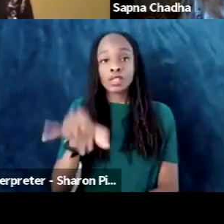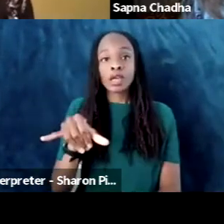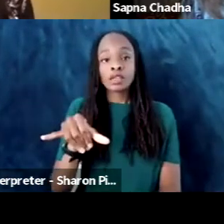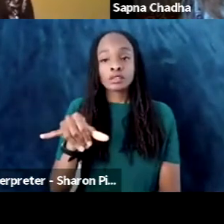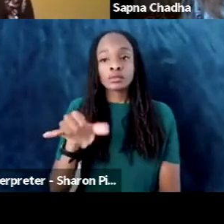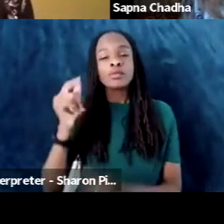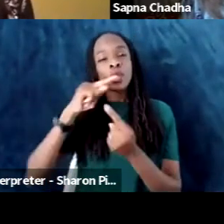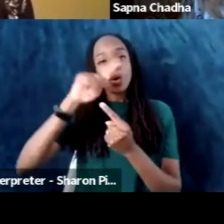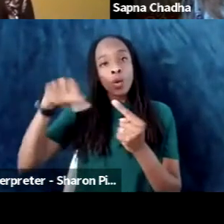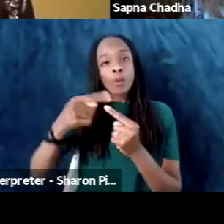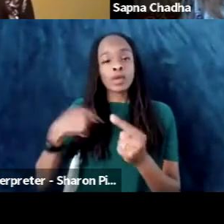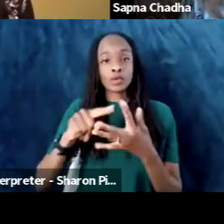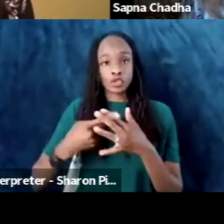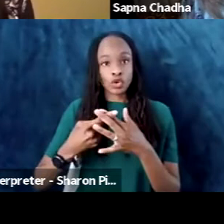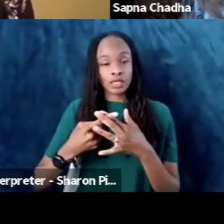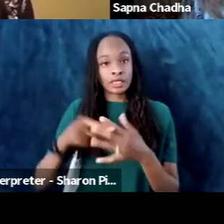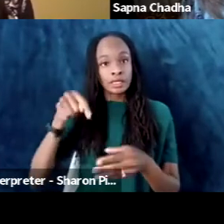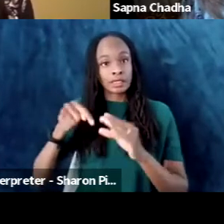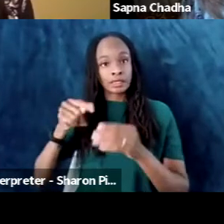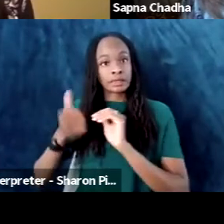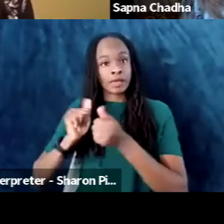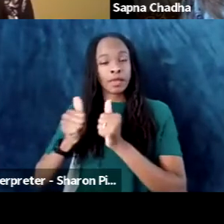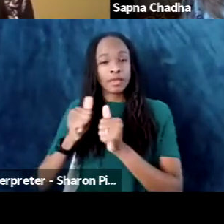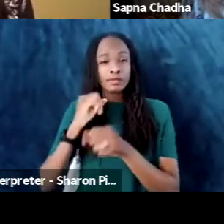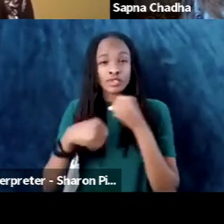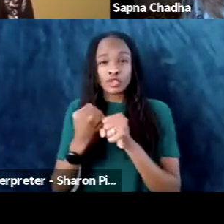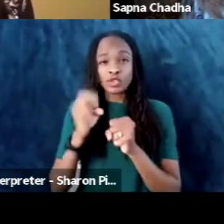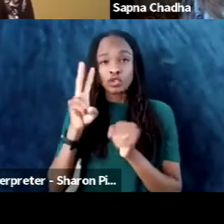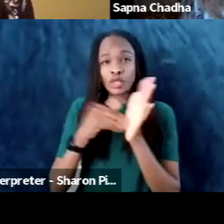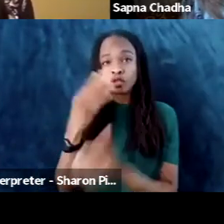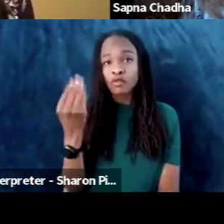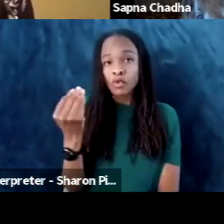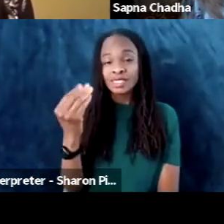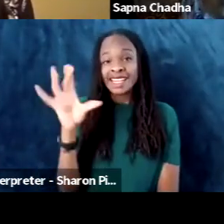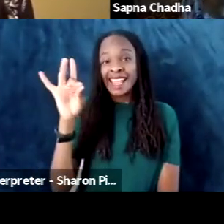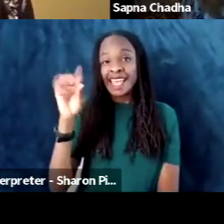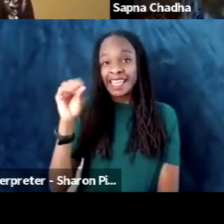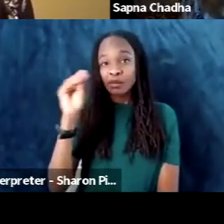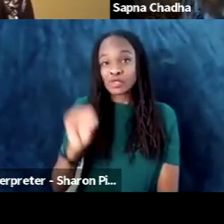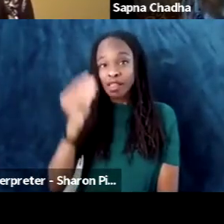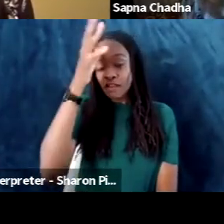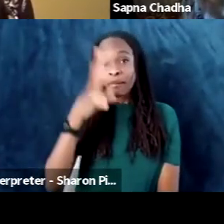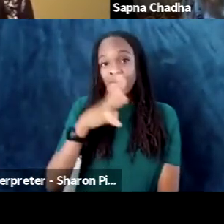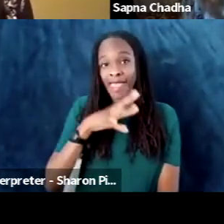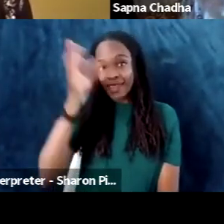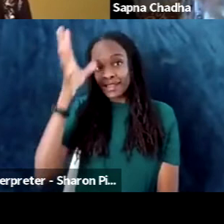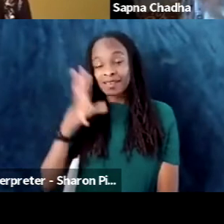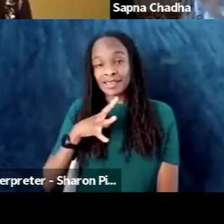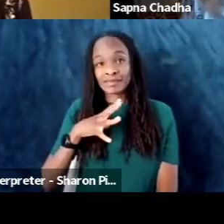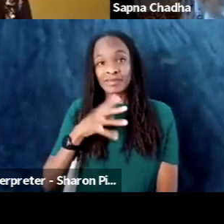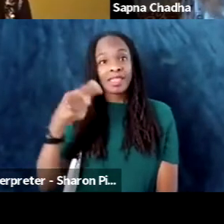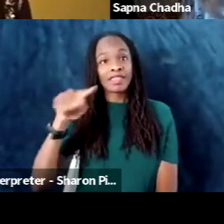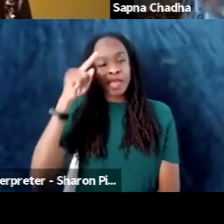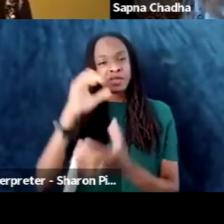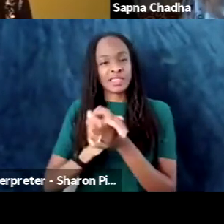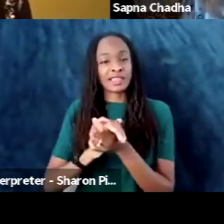when we started the campaign in 2014, 80% of men believed that laundry was only a